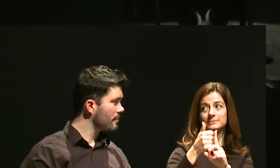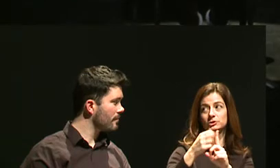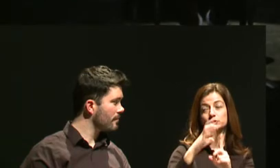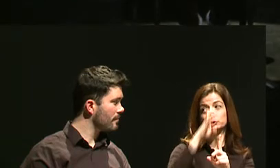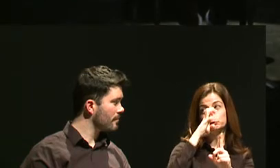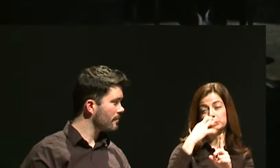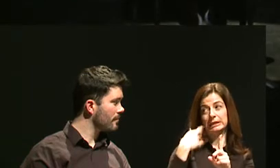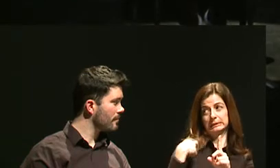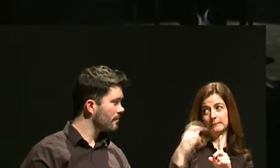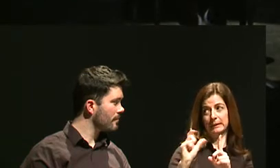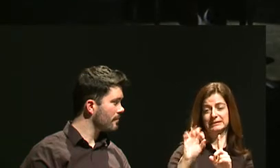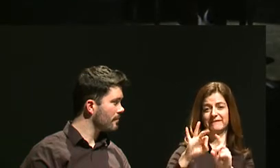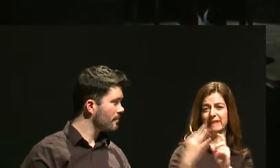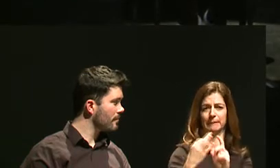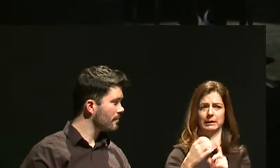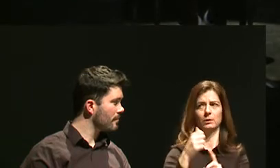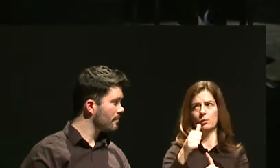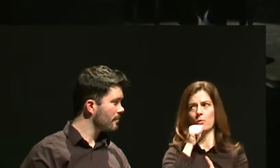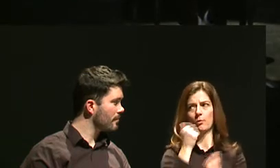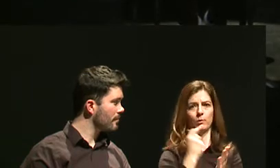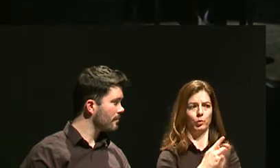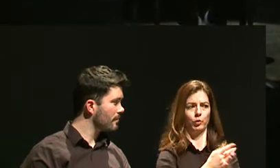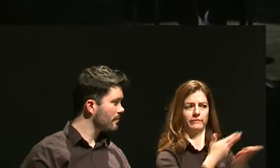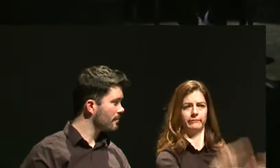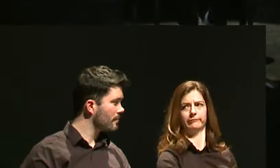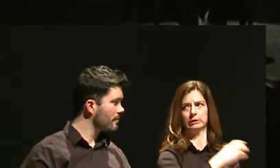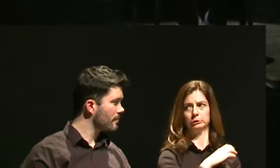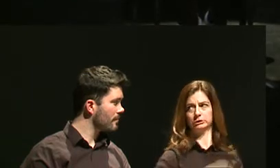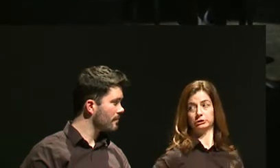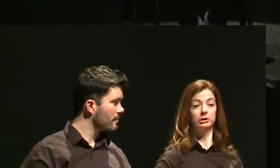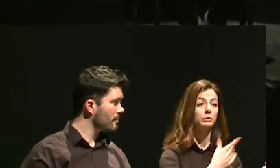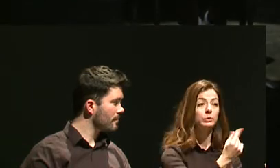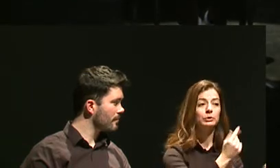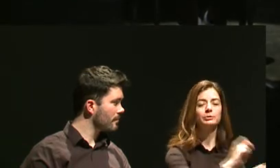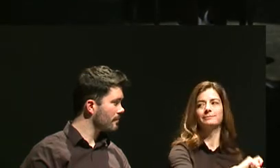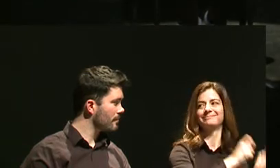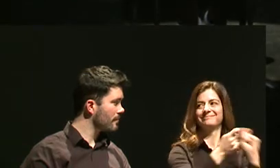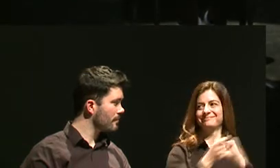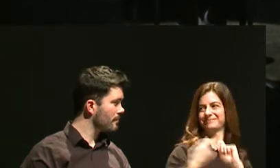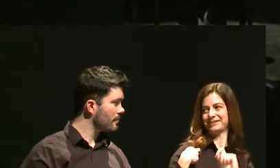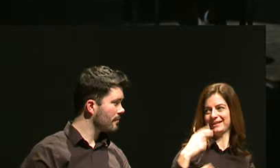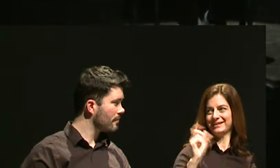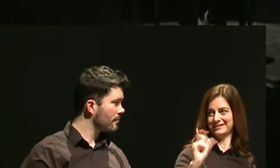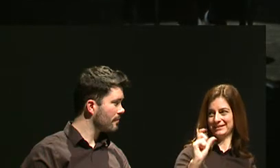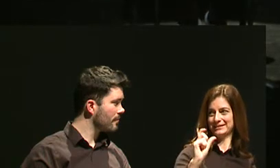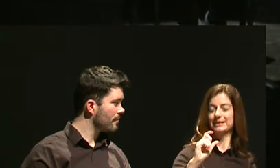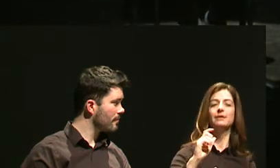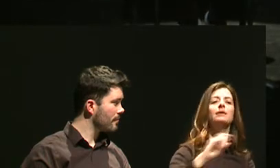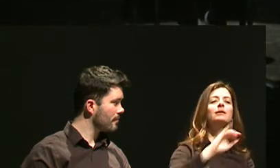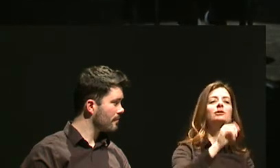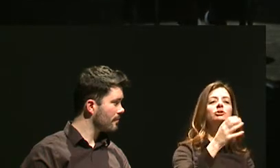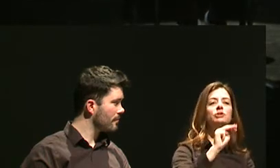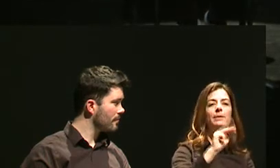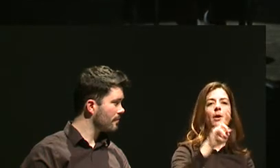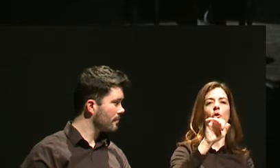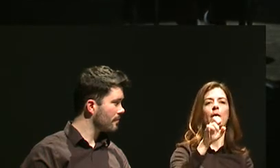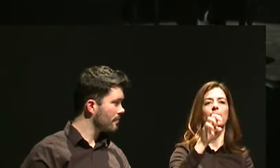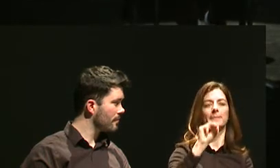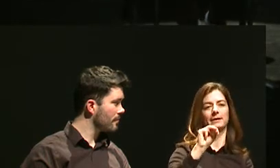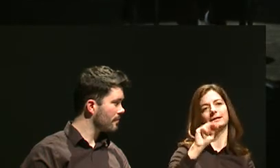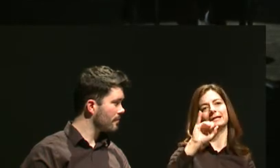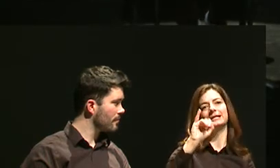They will not approve her marriage to a Christian. Donald converts to Islam and changes his name to Jamratman Ishmael